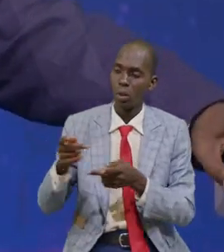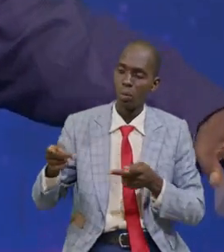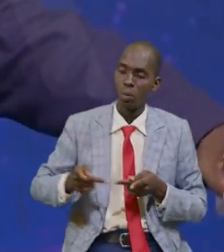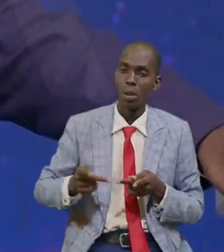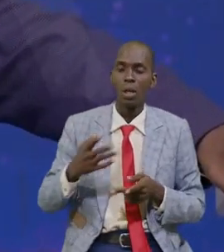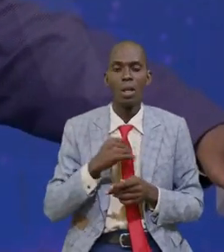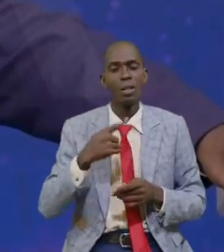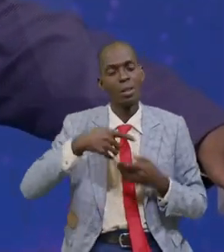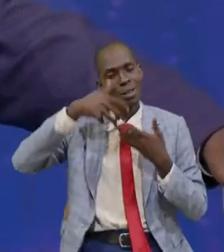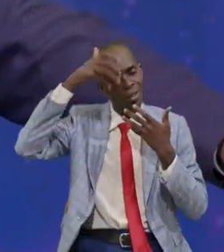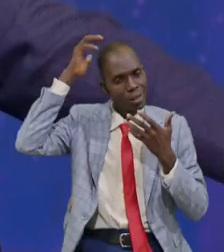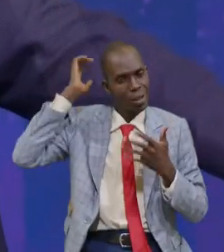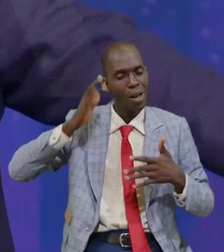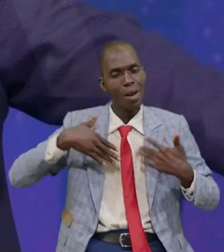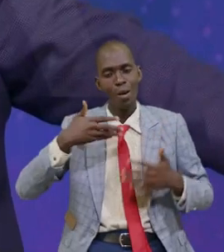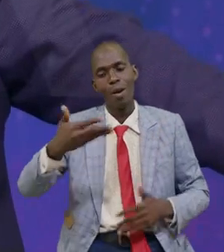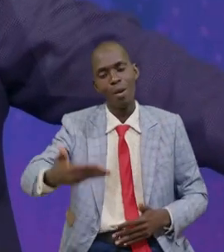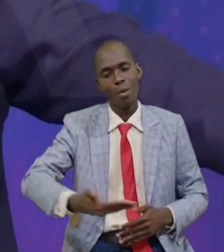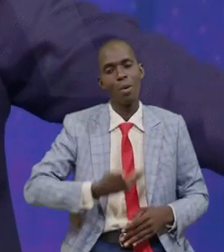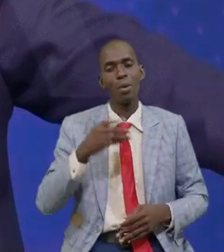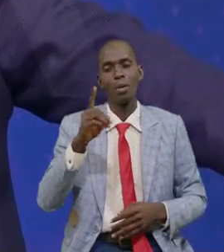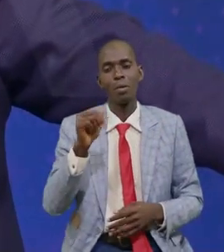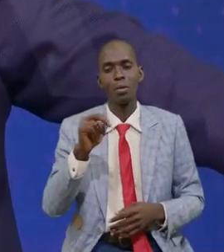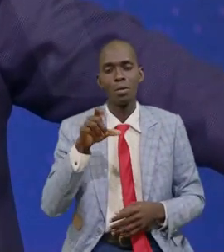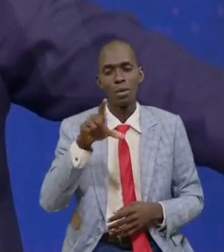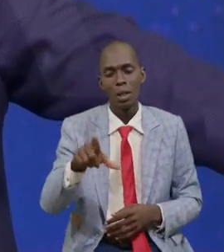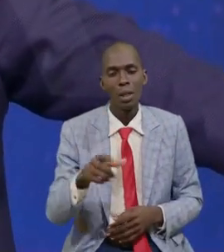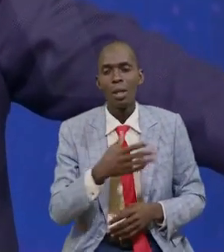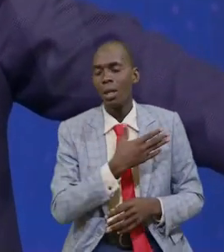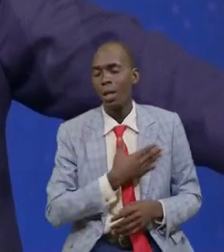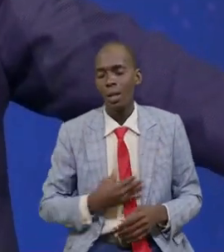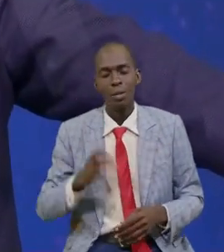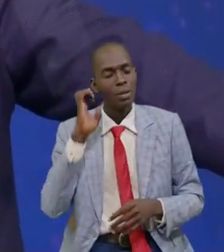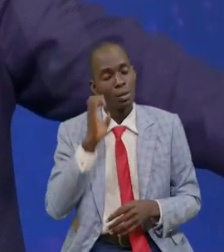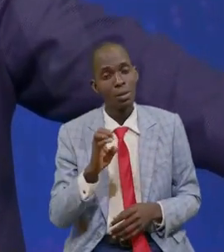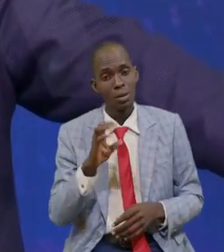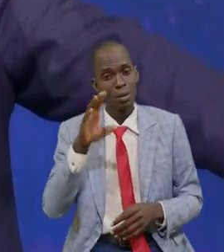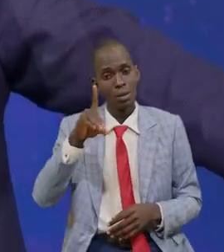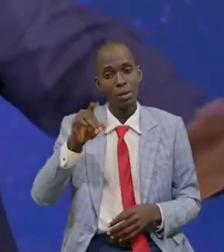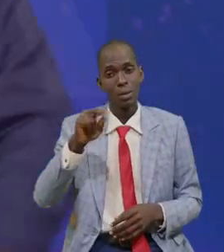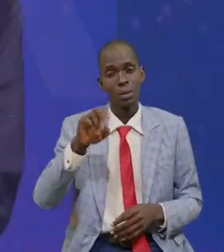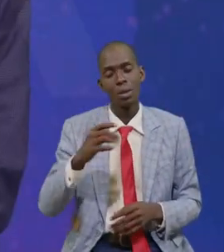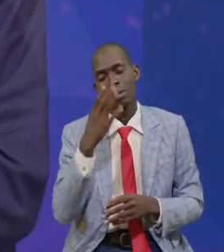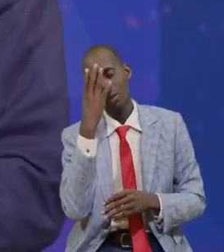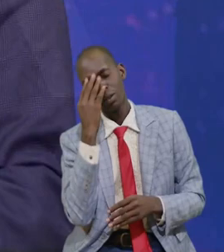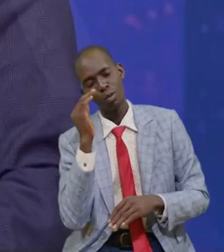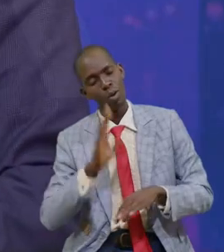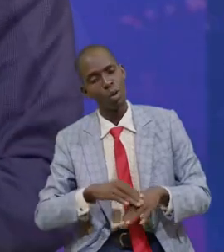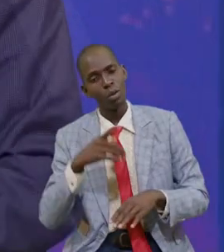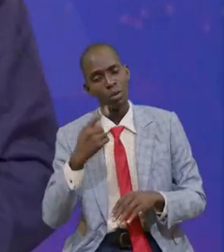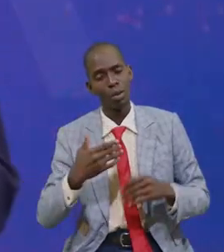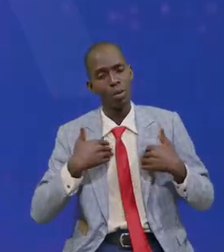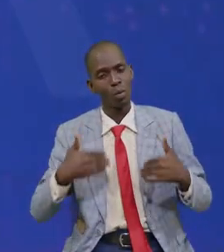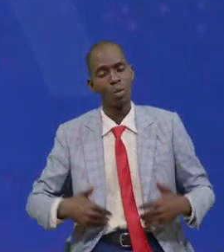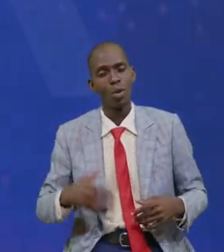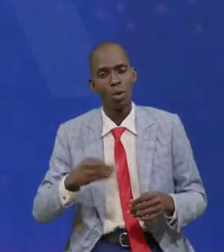he never had any kind of mattress like that to sleep on in his life. And he slept well.